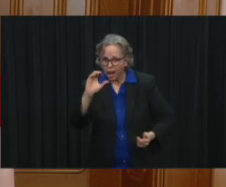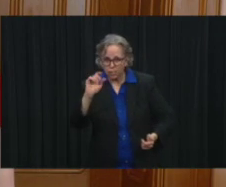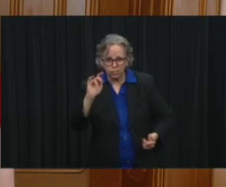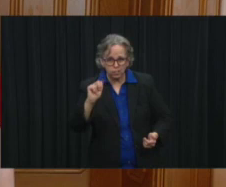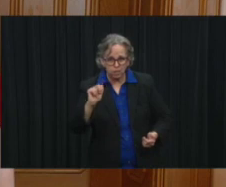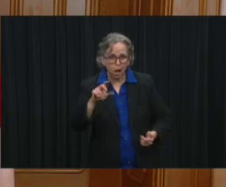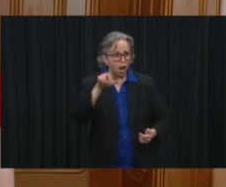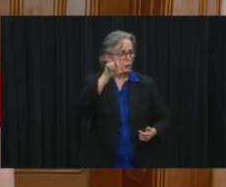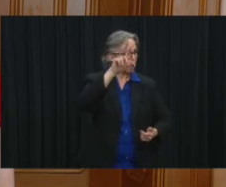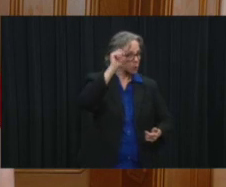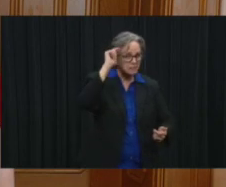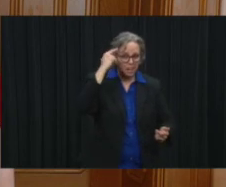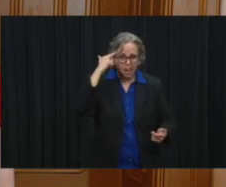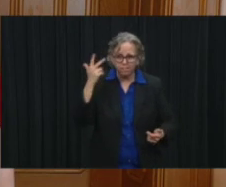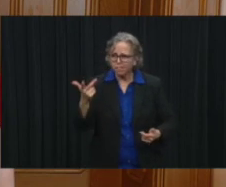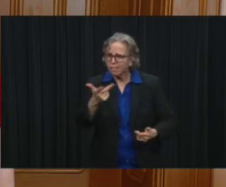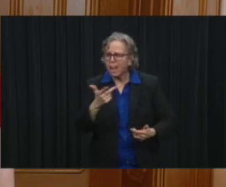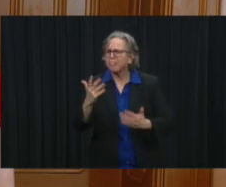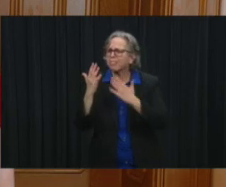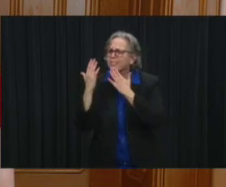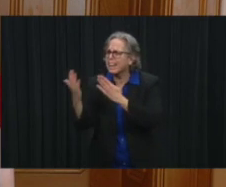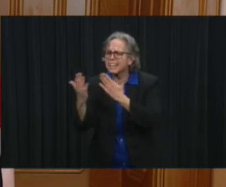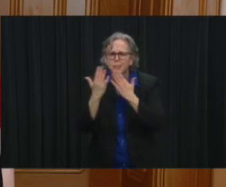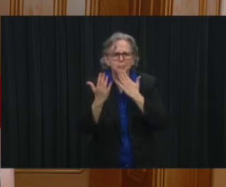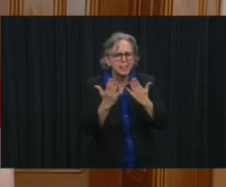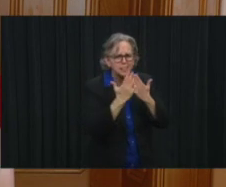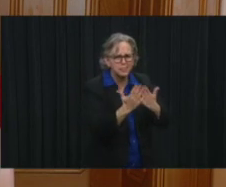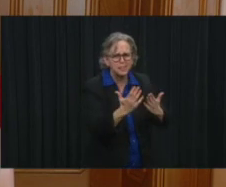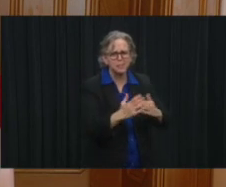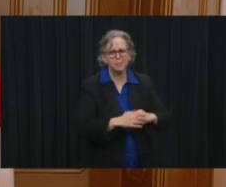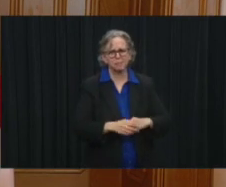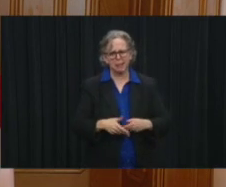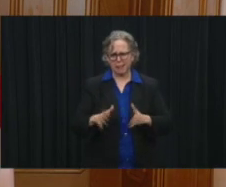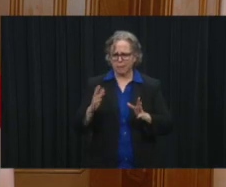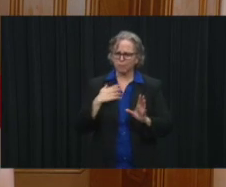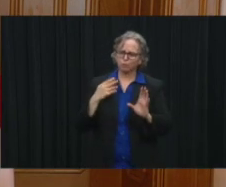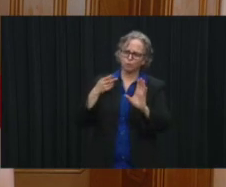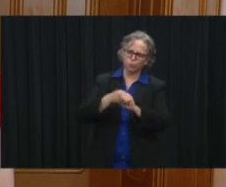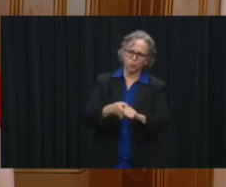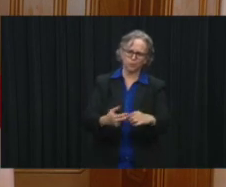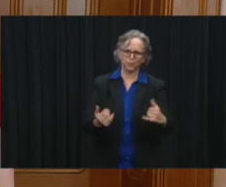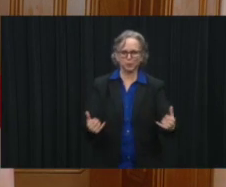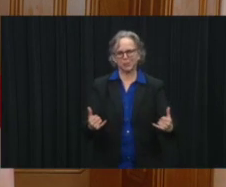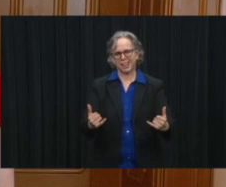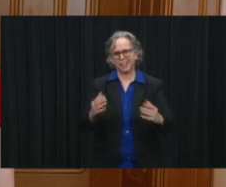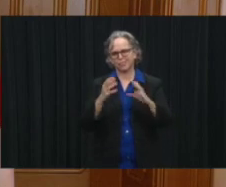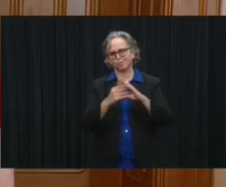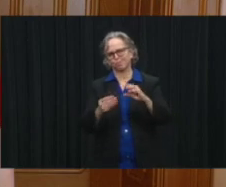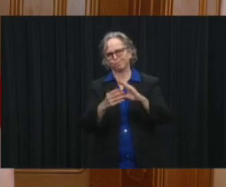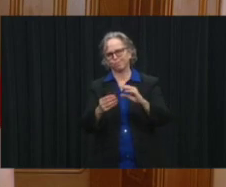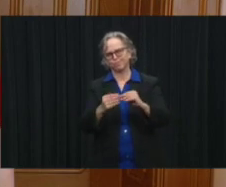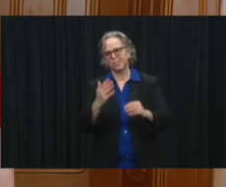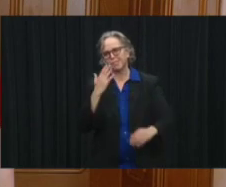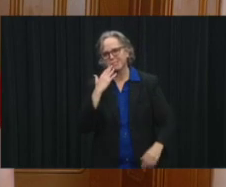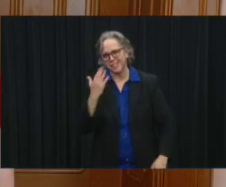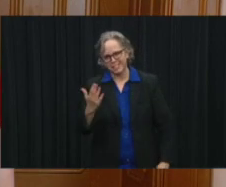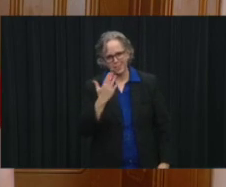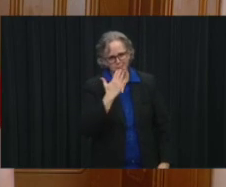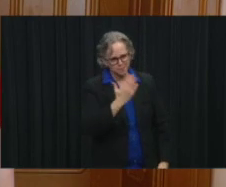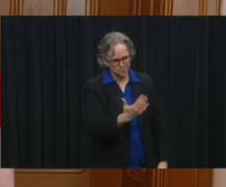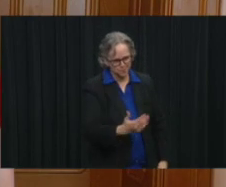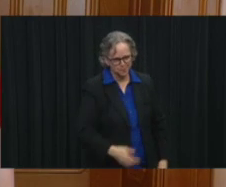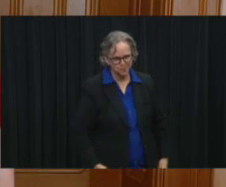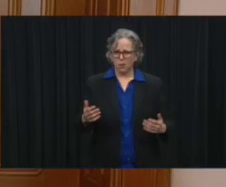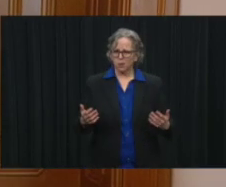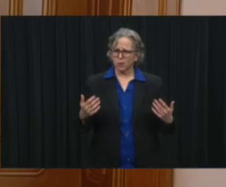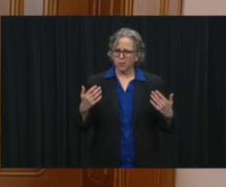quicker. Thanks for letting me join you today. Thanks, Rob. We really appreciate what you all are doing, and thanks